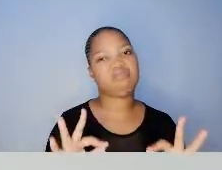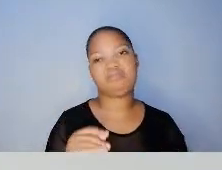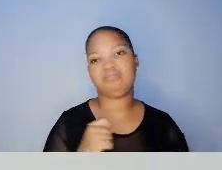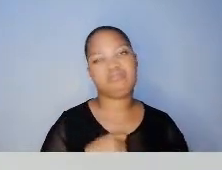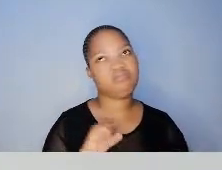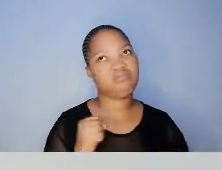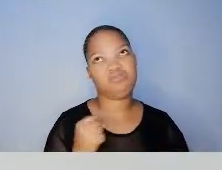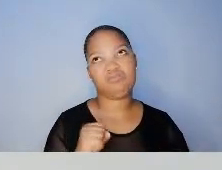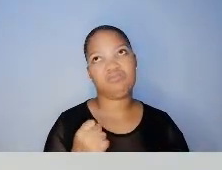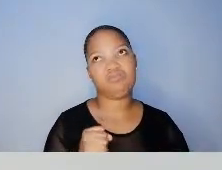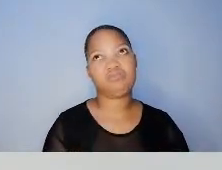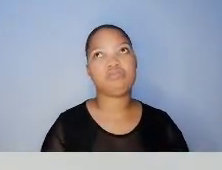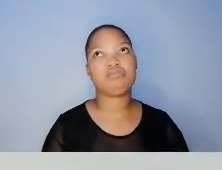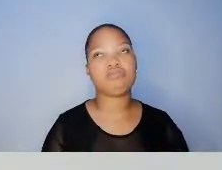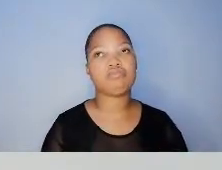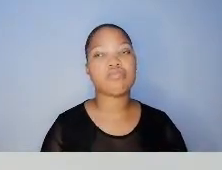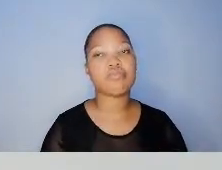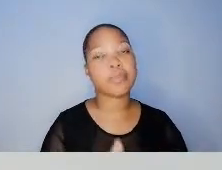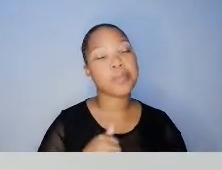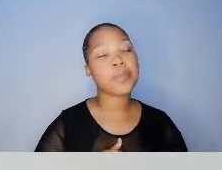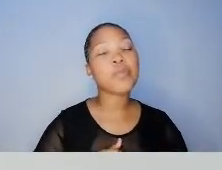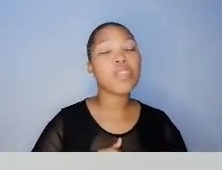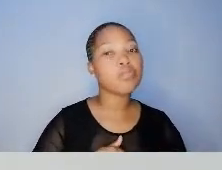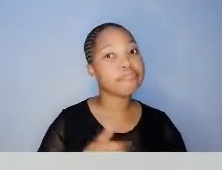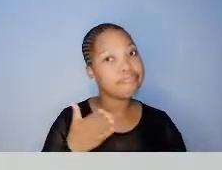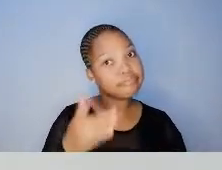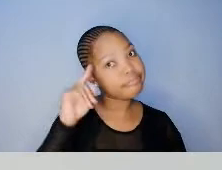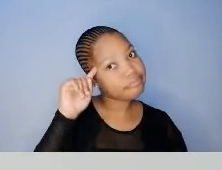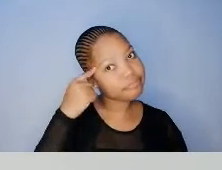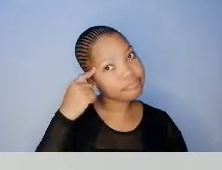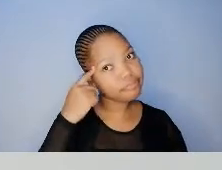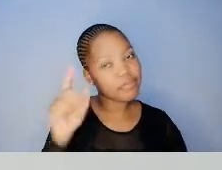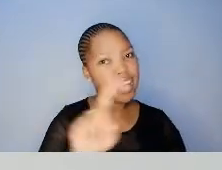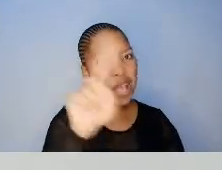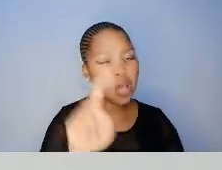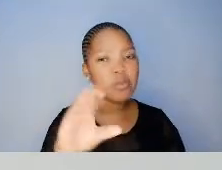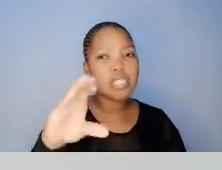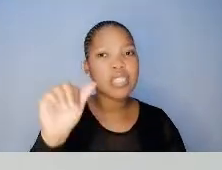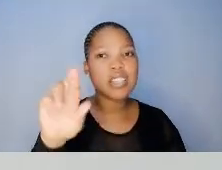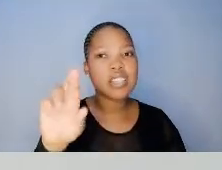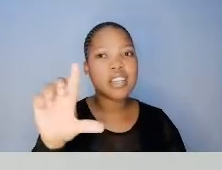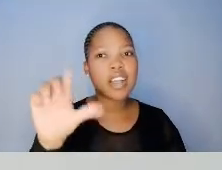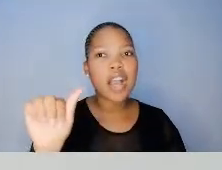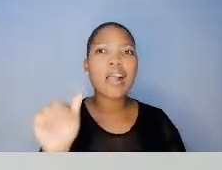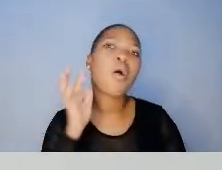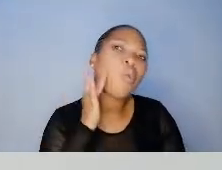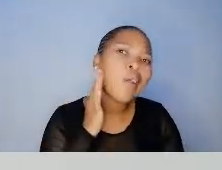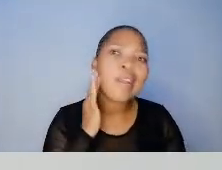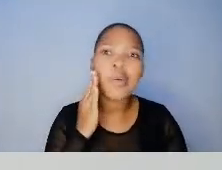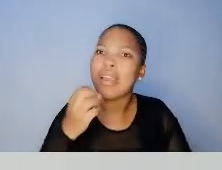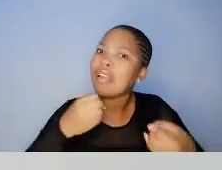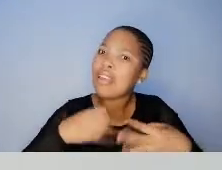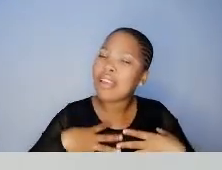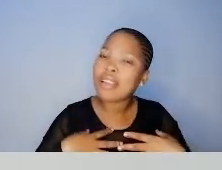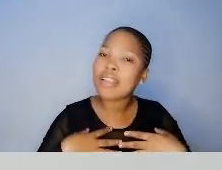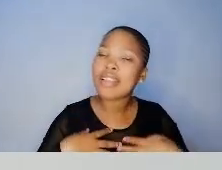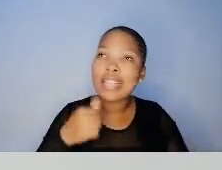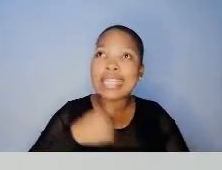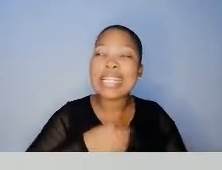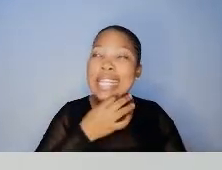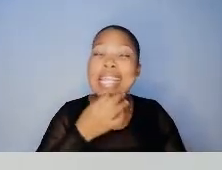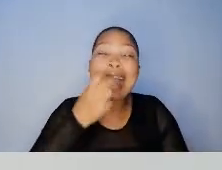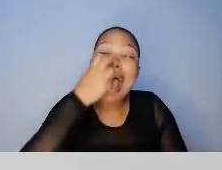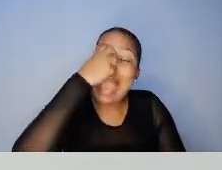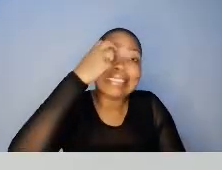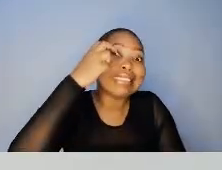honestly. Yeah, that's my honest opinion in asking Carla. So when is when? I was now like, child,